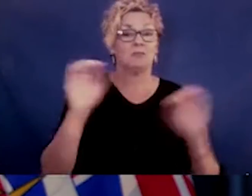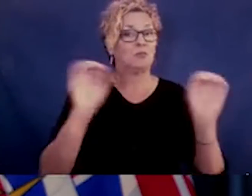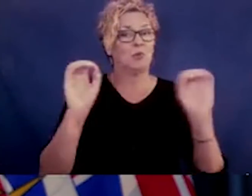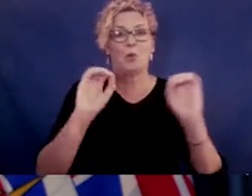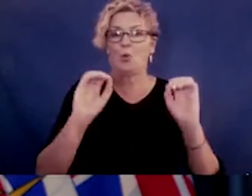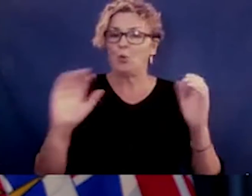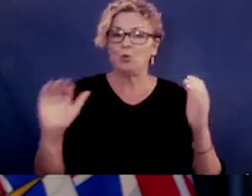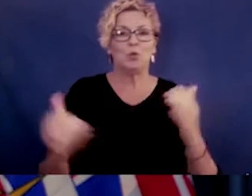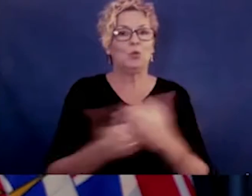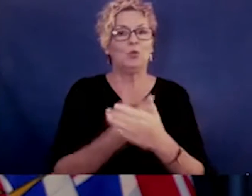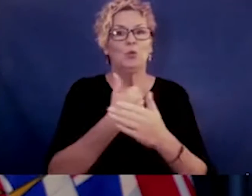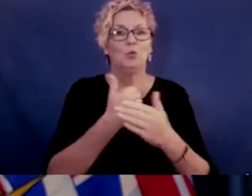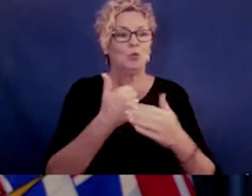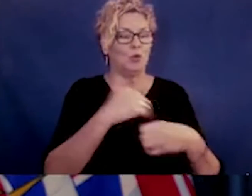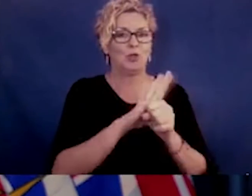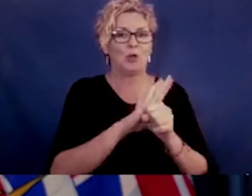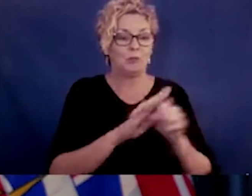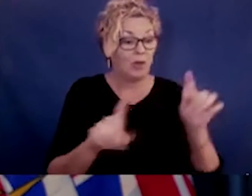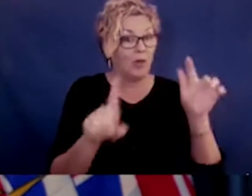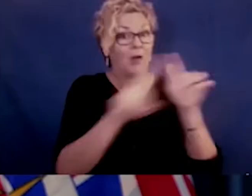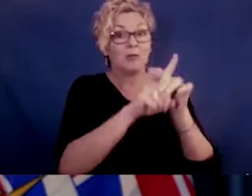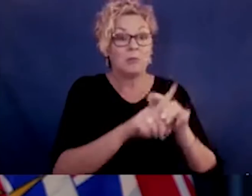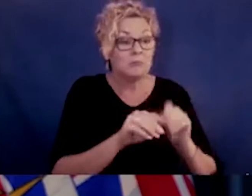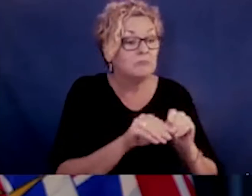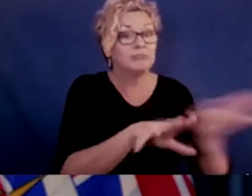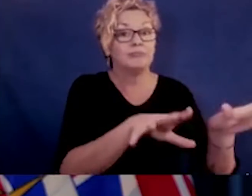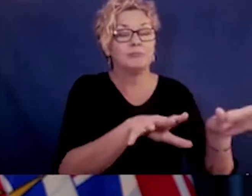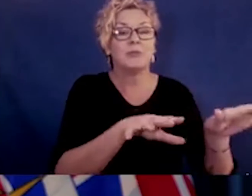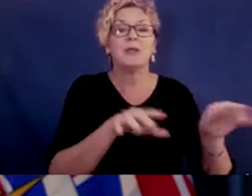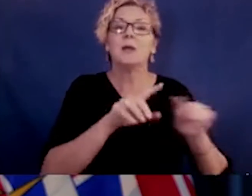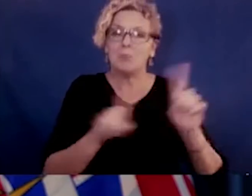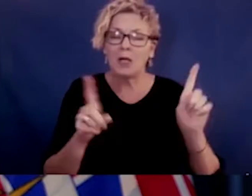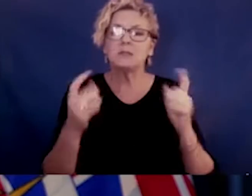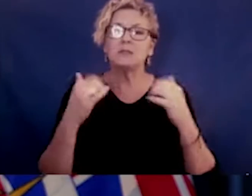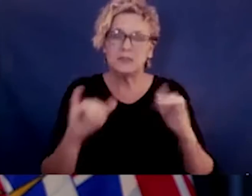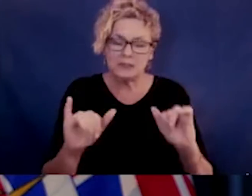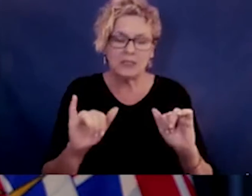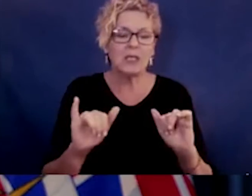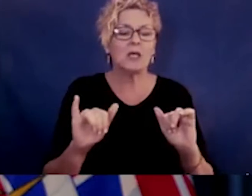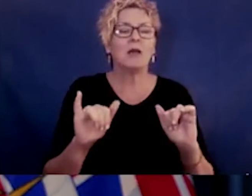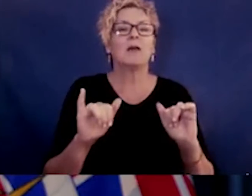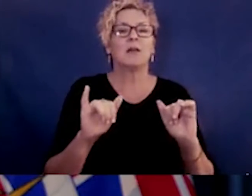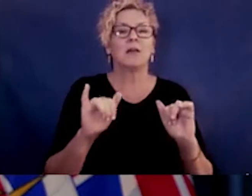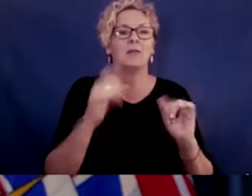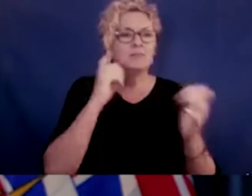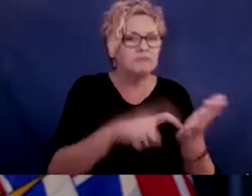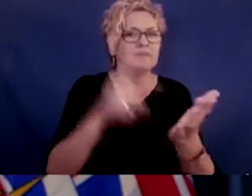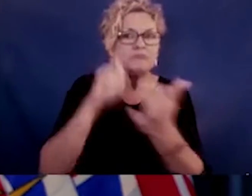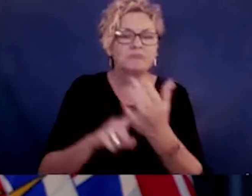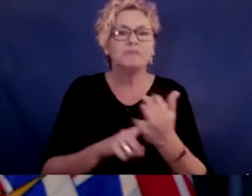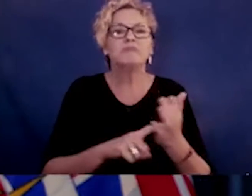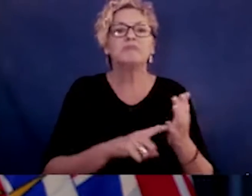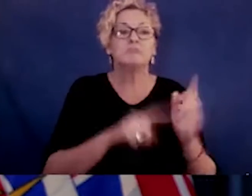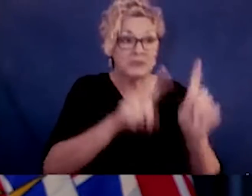for our overall health, and from the beginning, we've encouraged people to go outside and to be active, and we know as well that it's incredibly